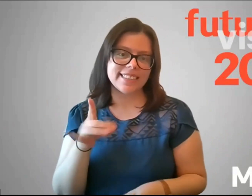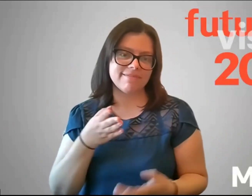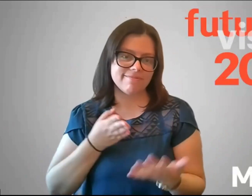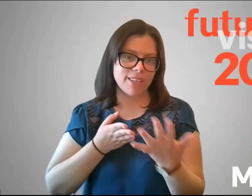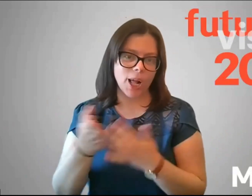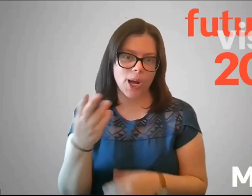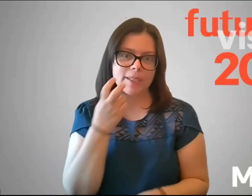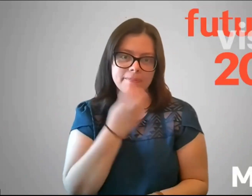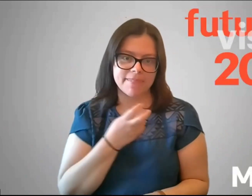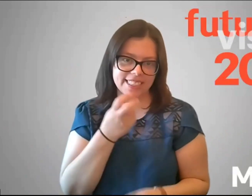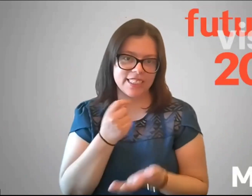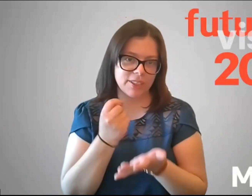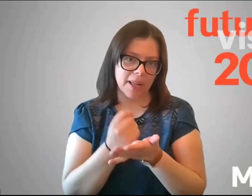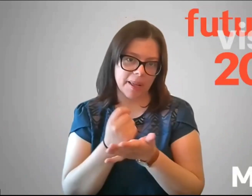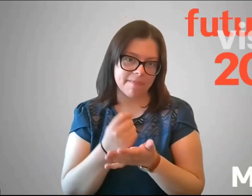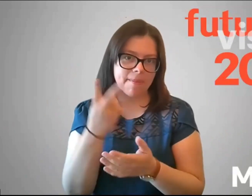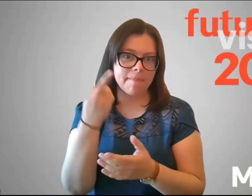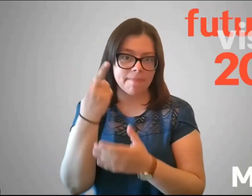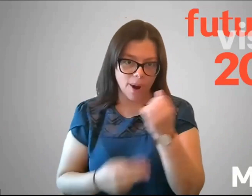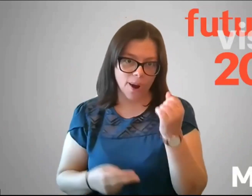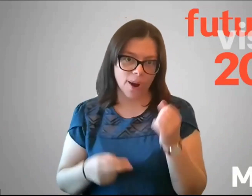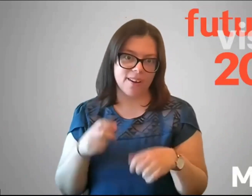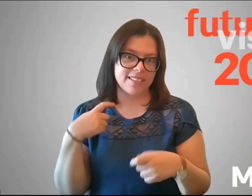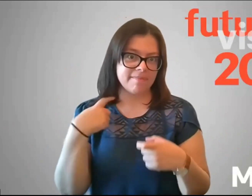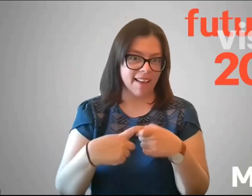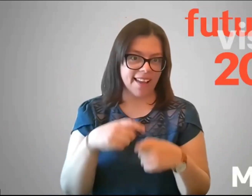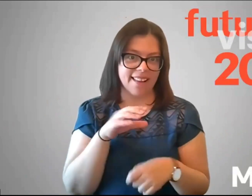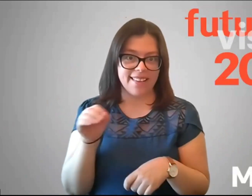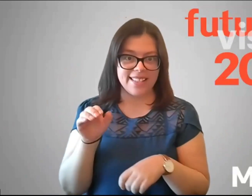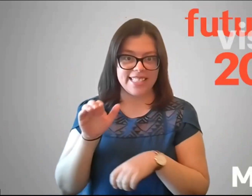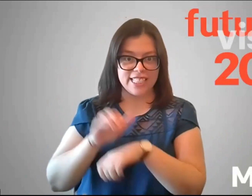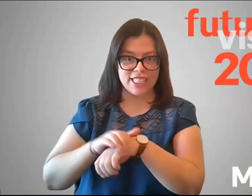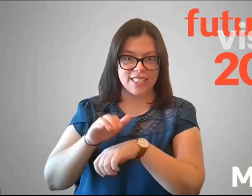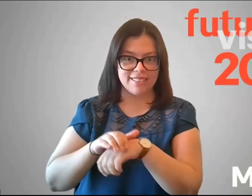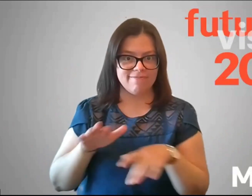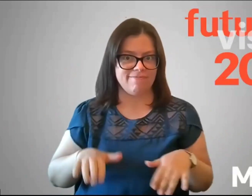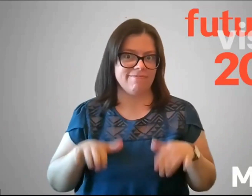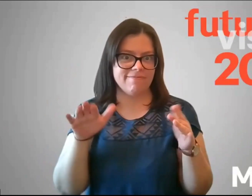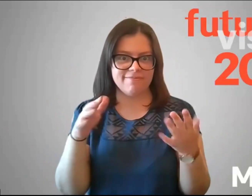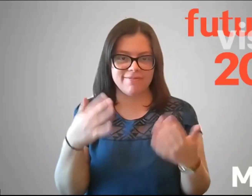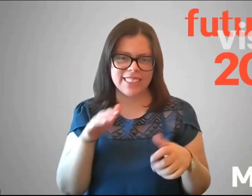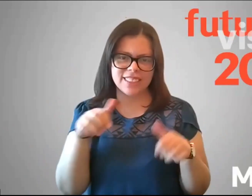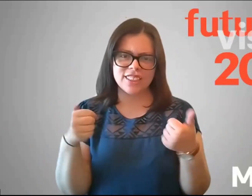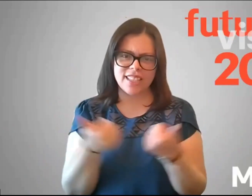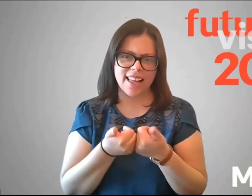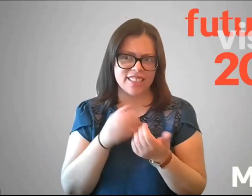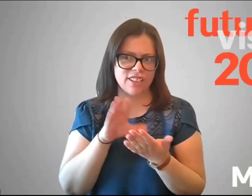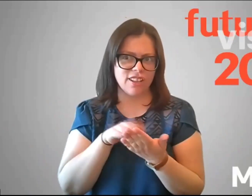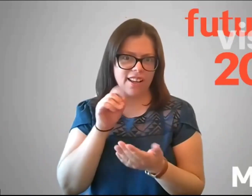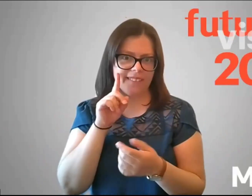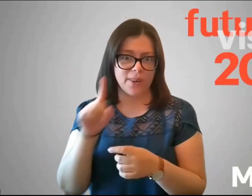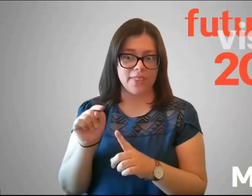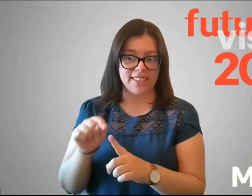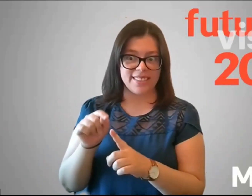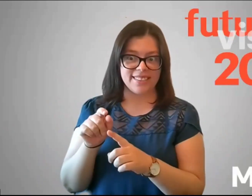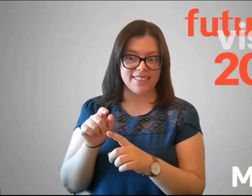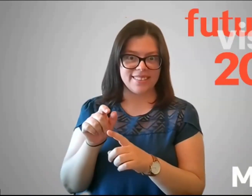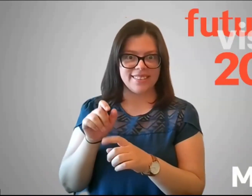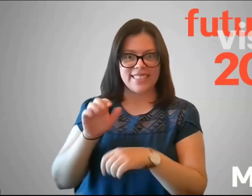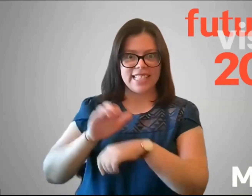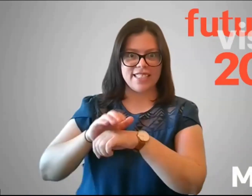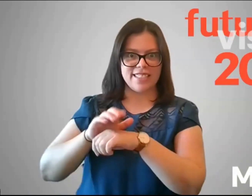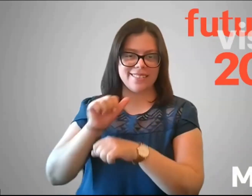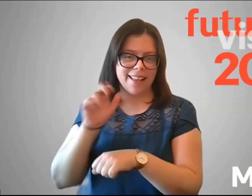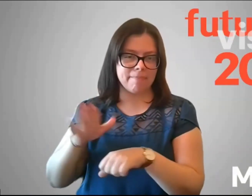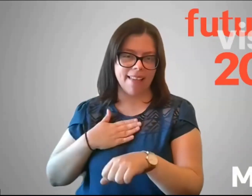and then had to learn another language here in America. I also took speech therapy, both Spanish and English, as I grew up, and that